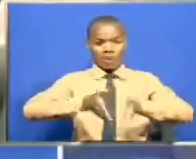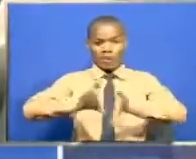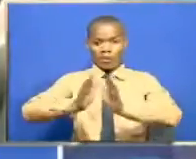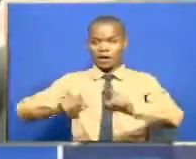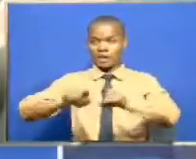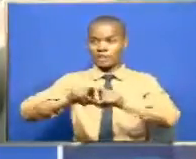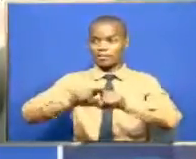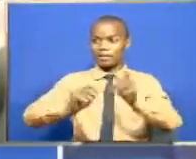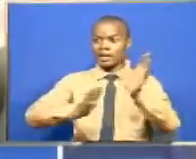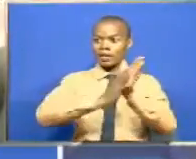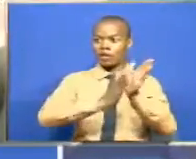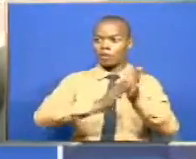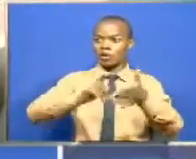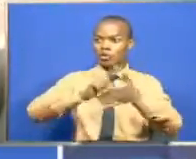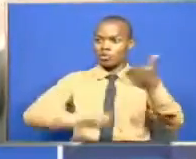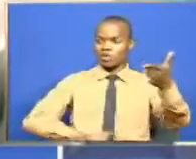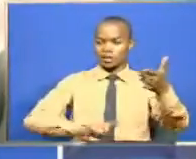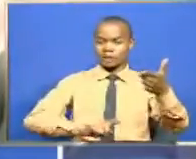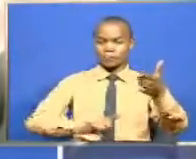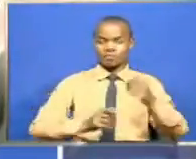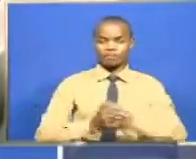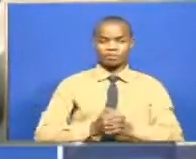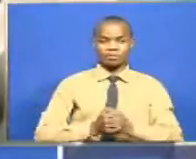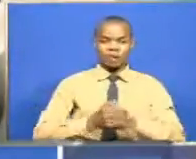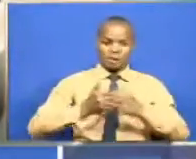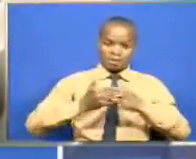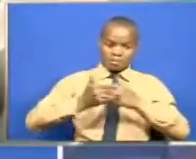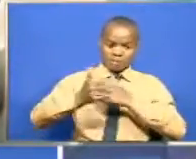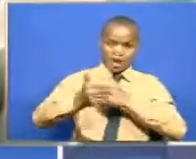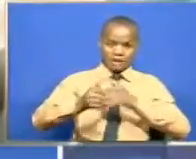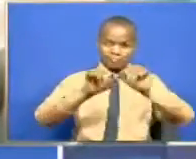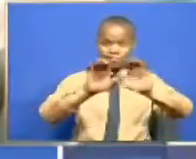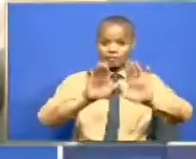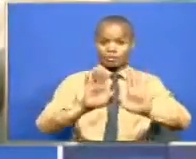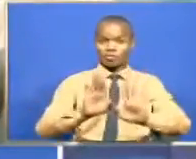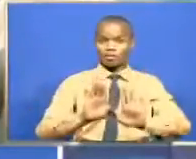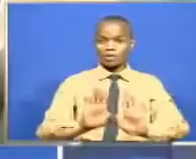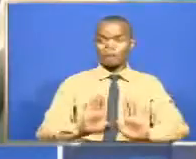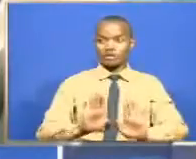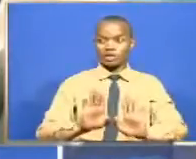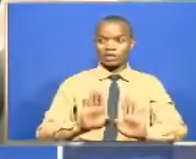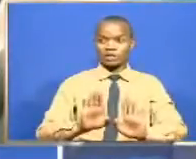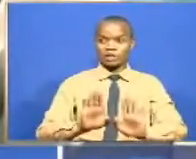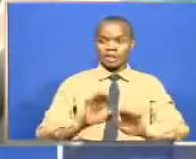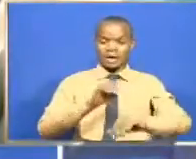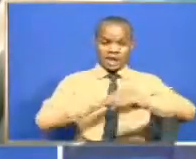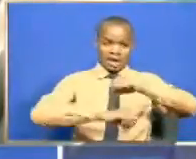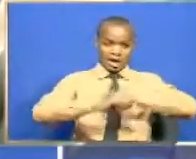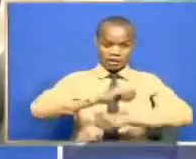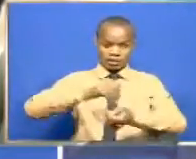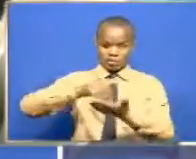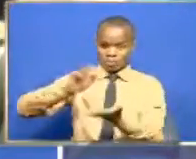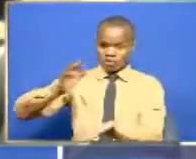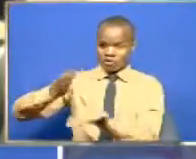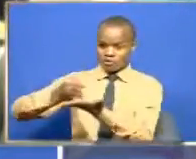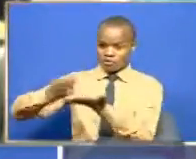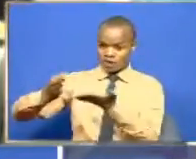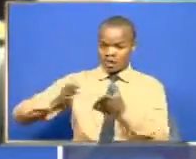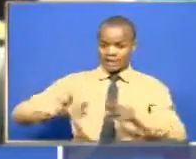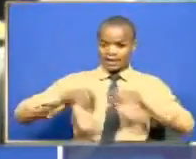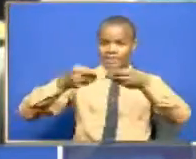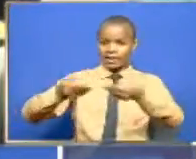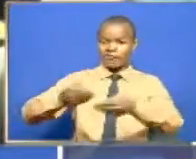that going forward, we have to reprioritize more, so that we see more funds given to schools to